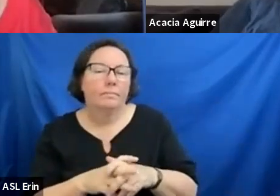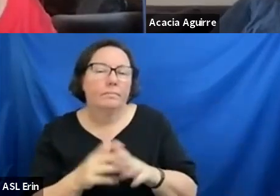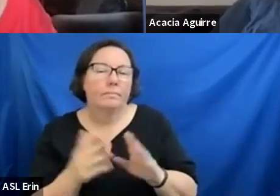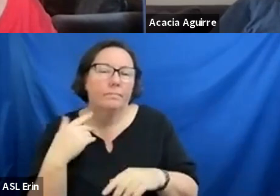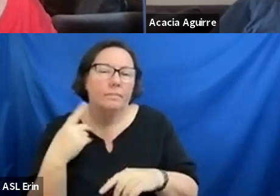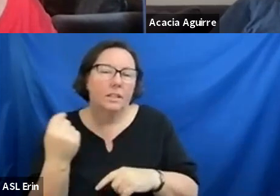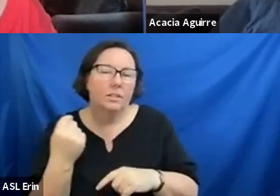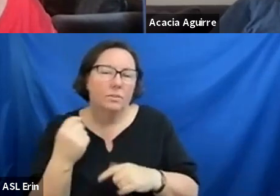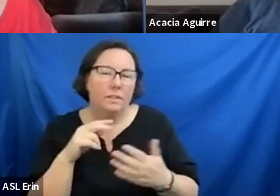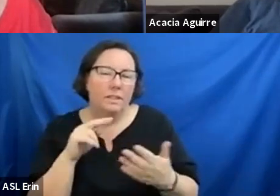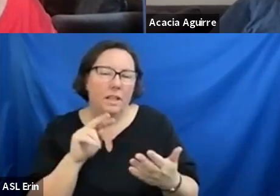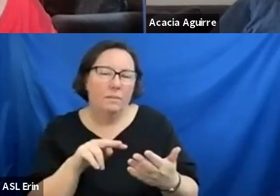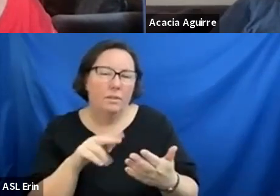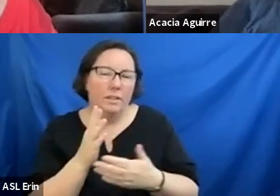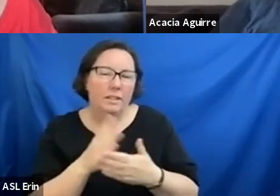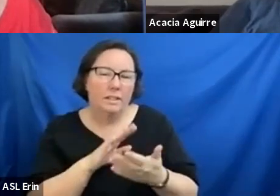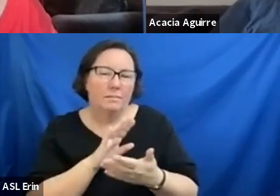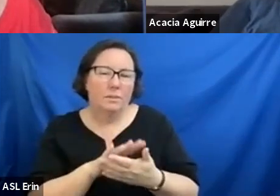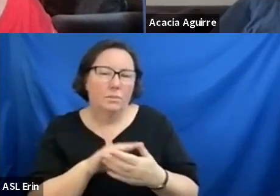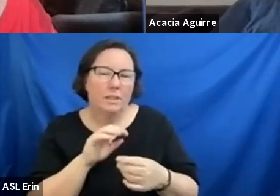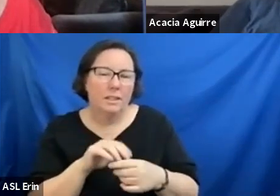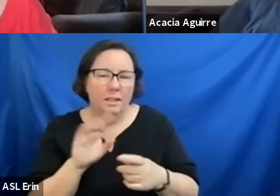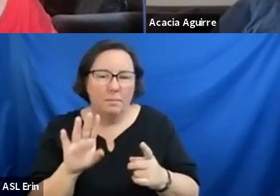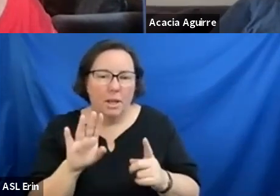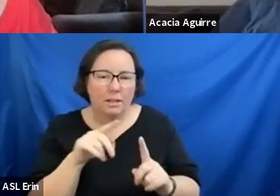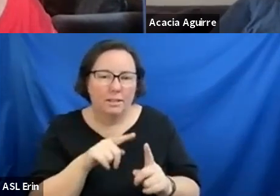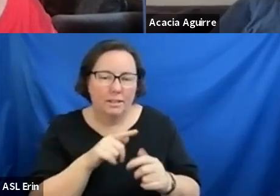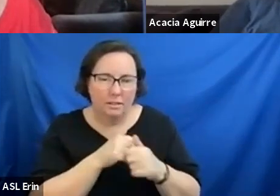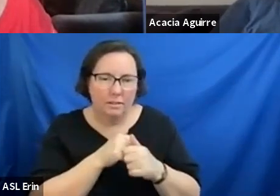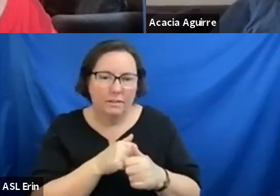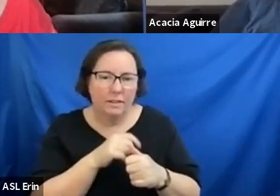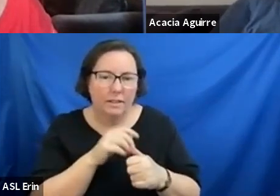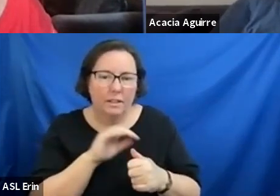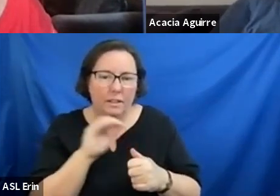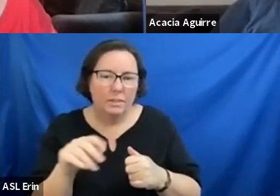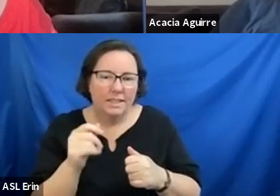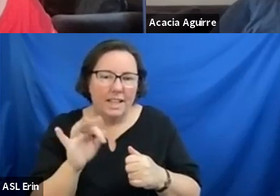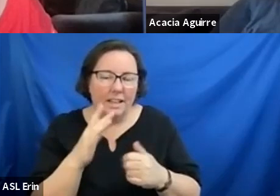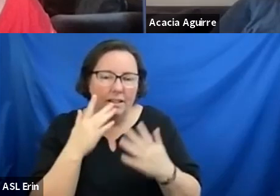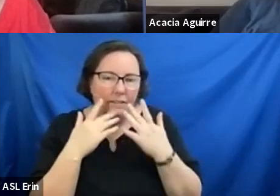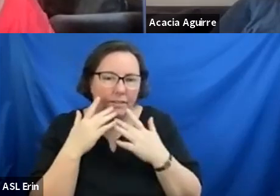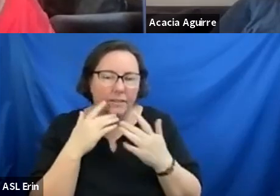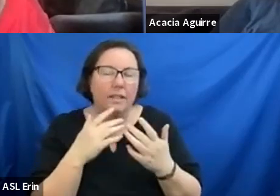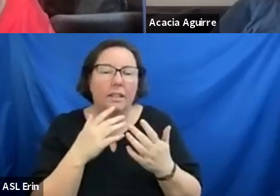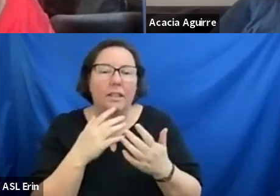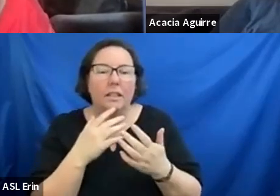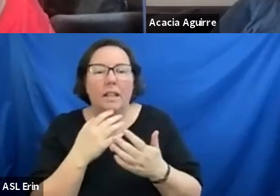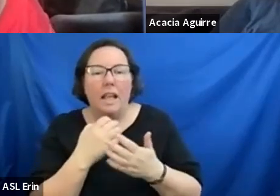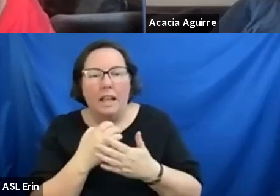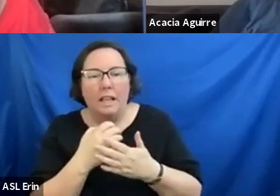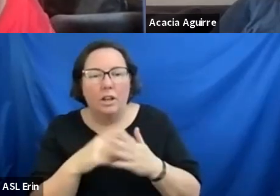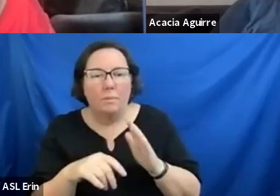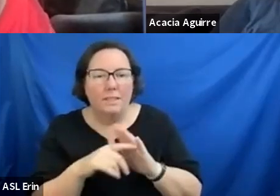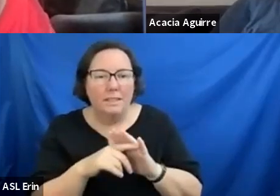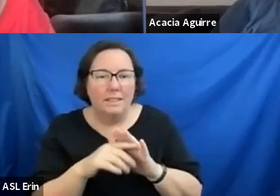Tuesday, we looked at schools in Boston by the percentage of economically disadvantaged students they have. And